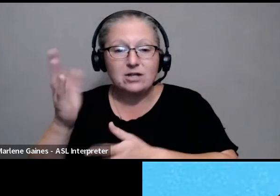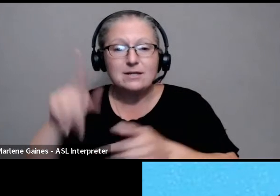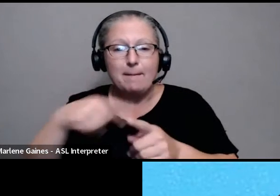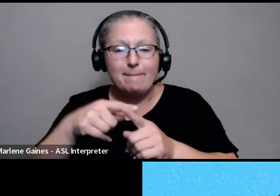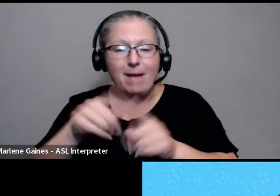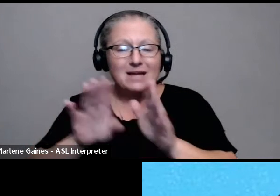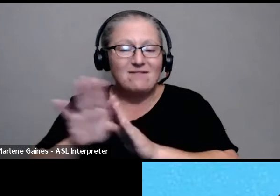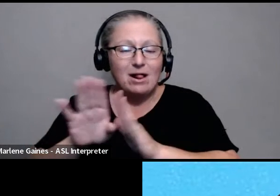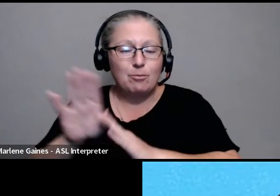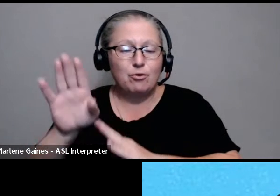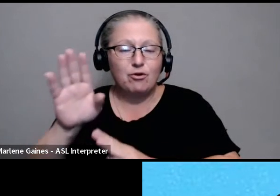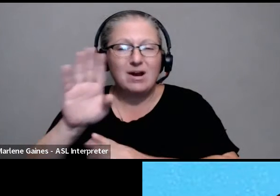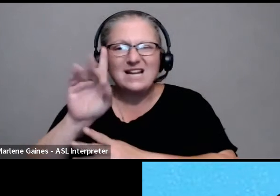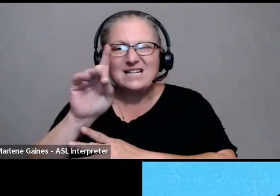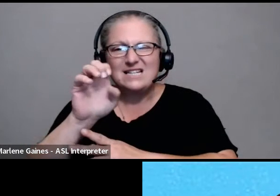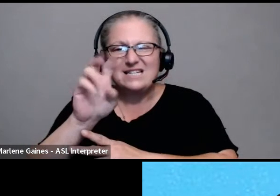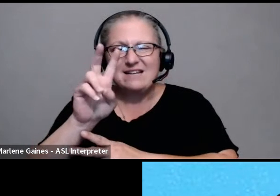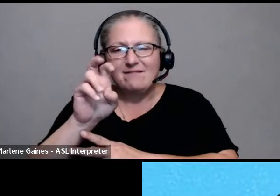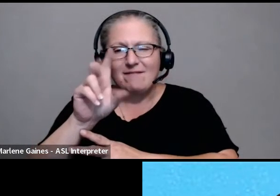developer fees.